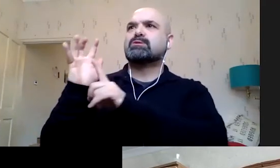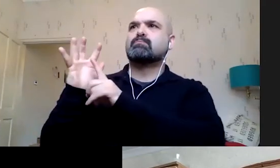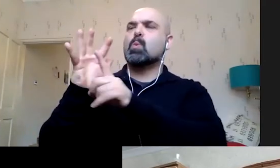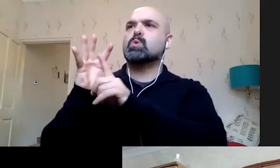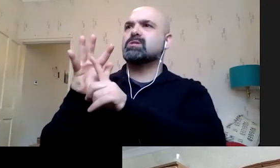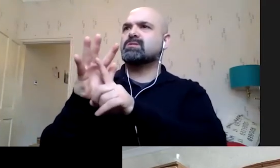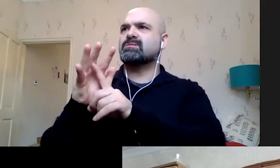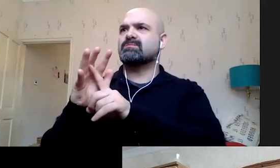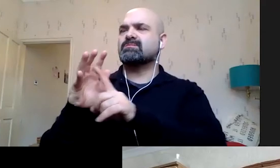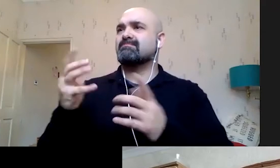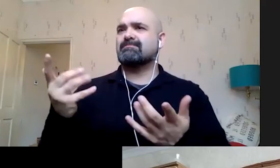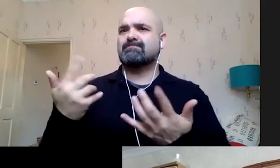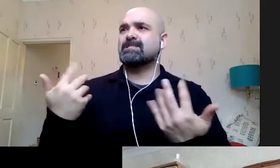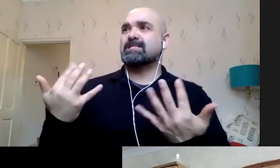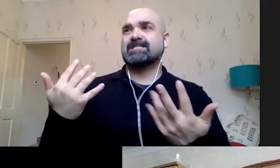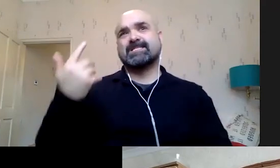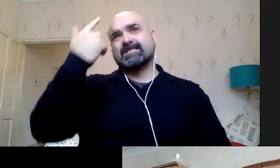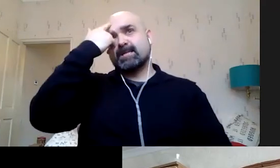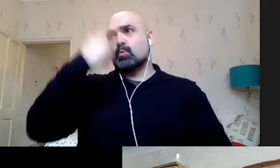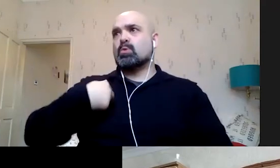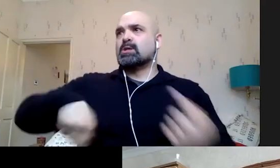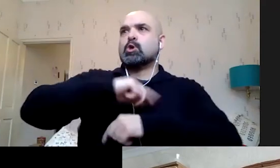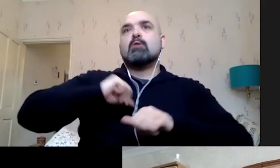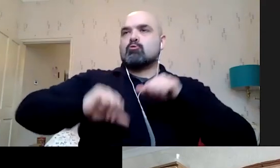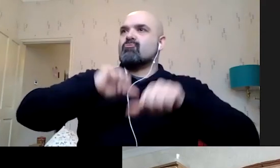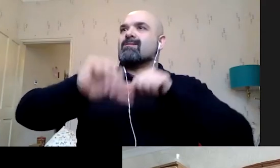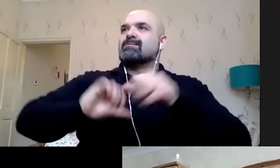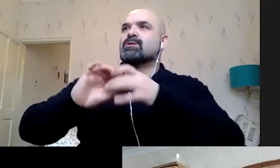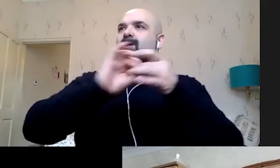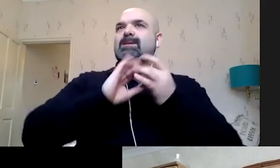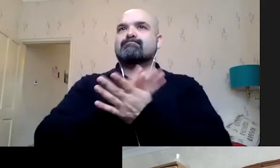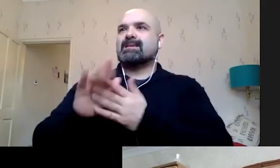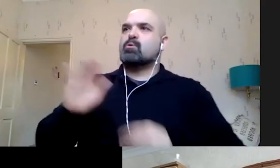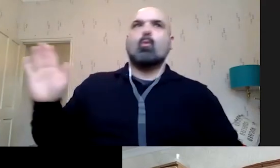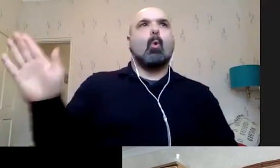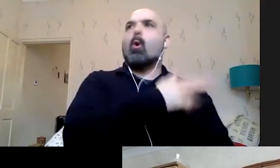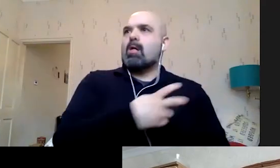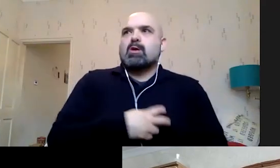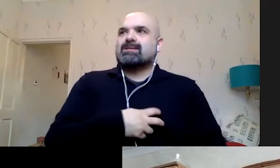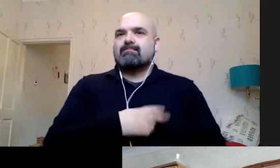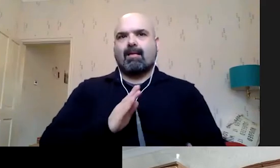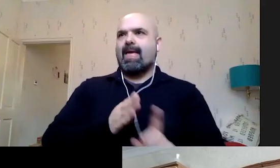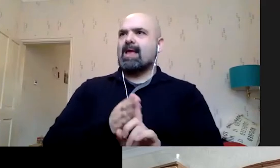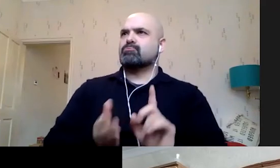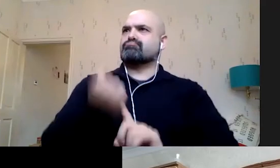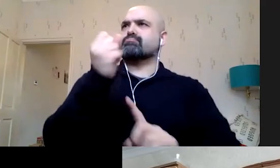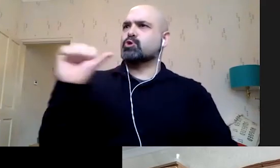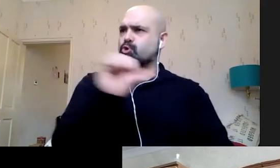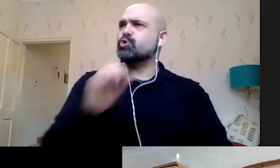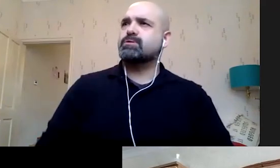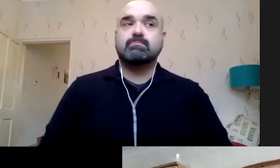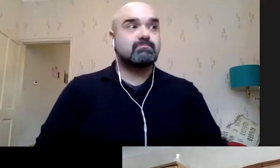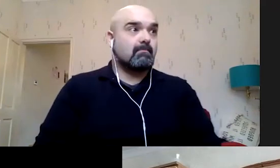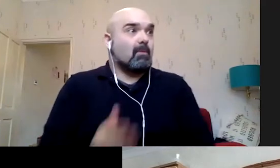fans. I think that's what we need to progress as a society, so people aren't scared anymore. That's the end goal of all this, isn't it?